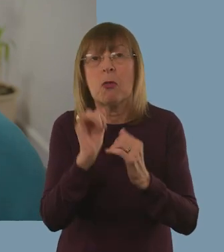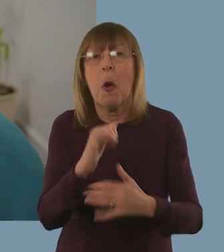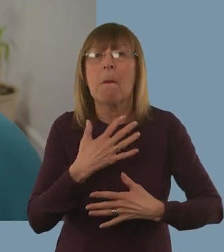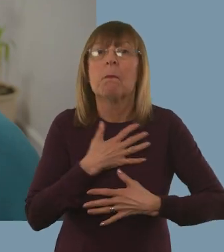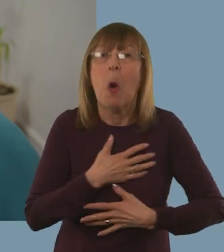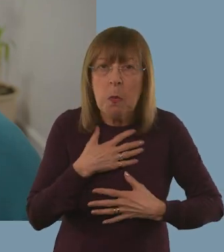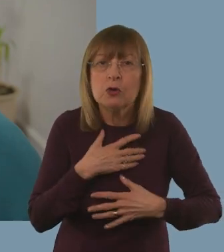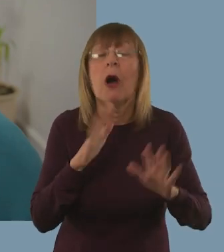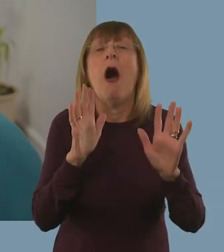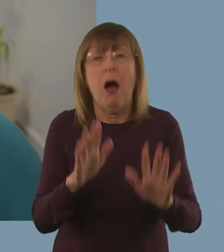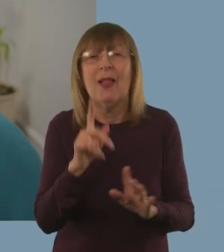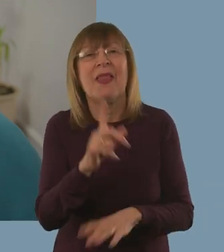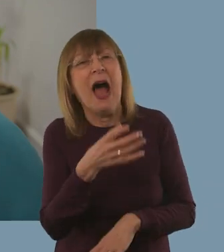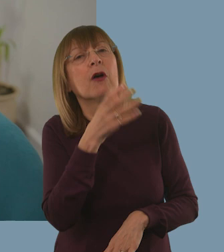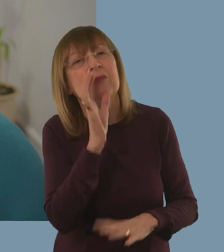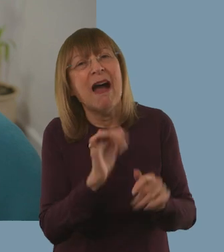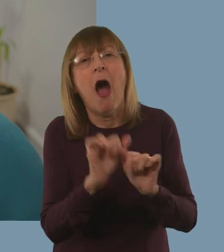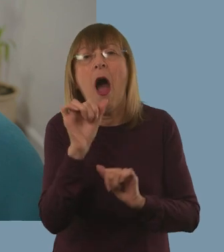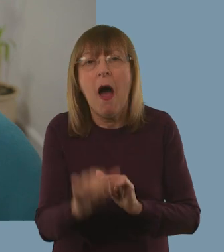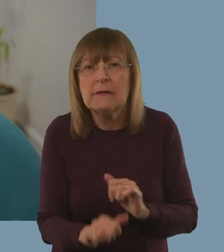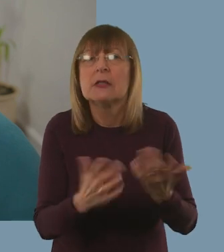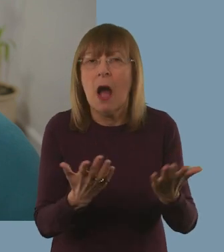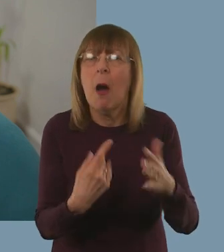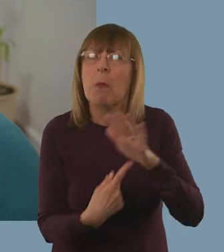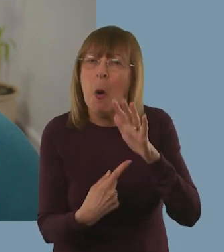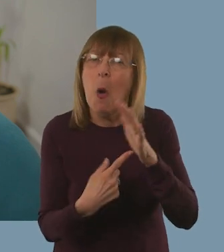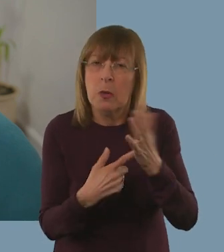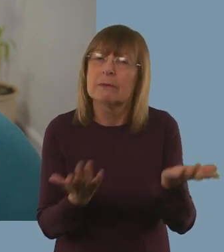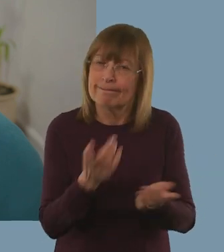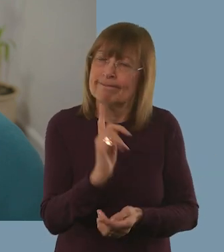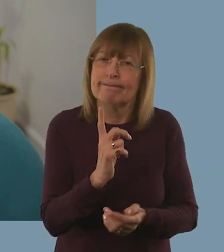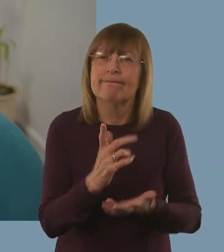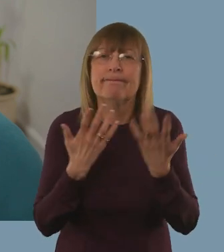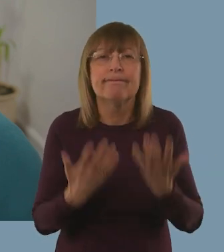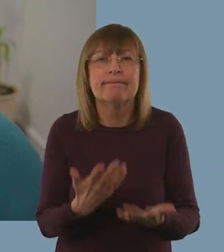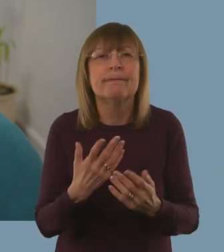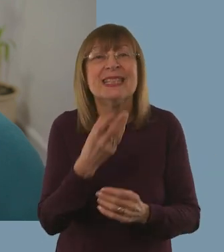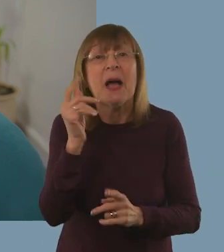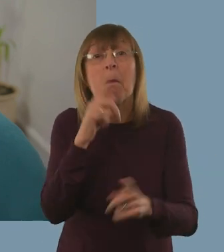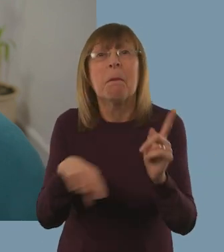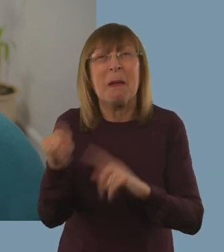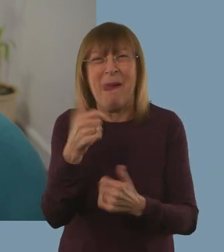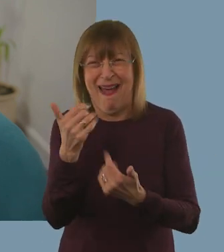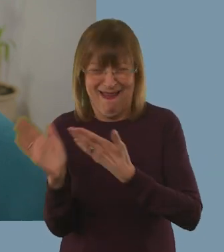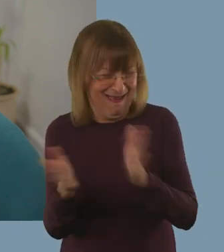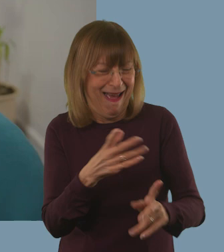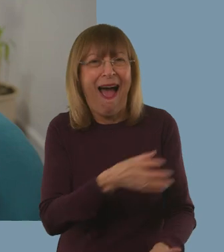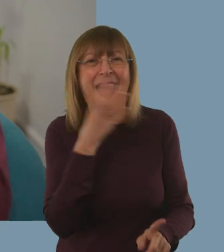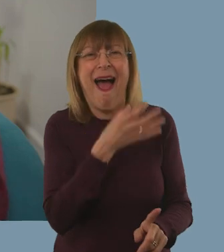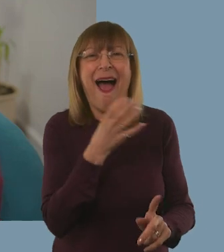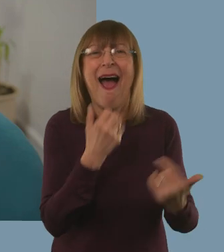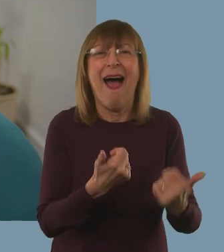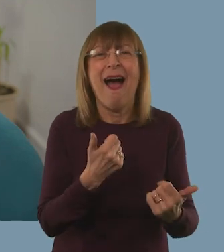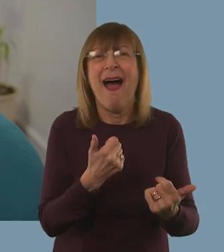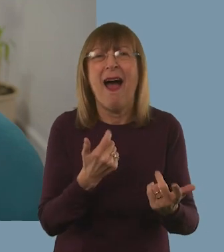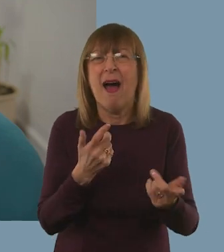without the drink first, and then once you've dealt with it, then you have a drink. Yeah, by all means. Some people turn to it as a crutch straight away, which